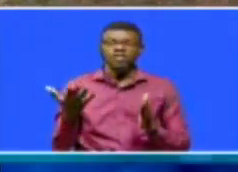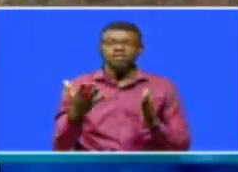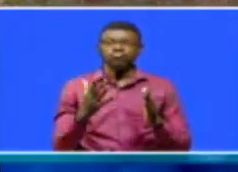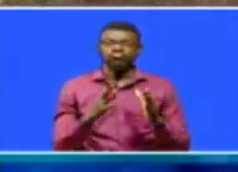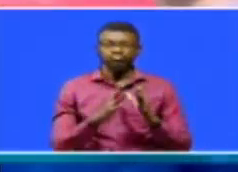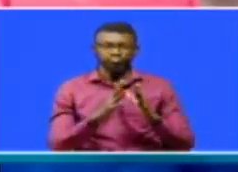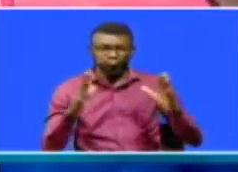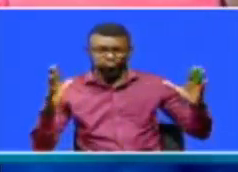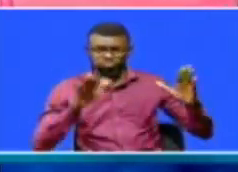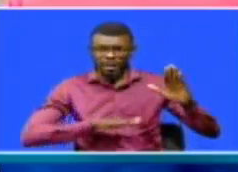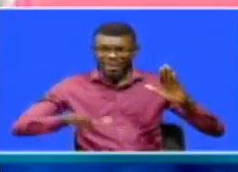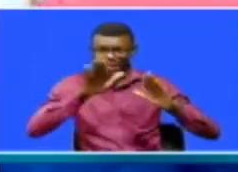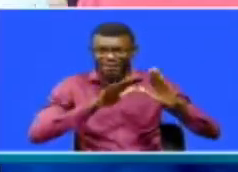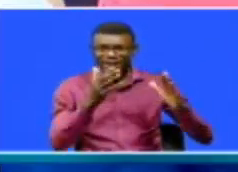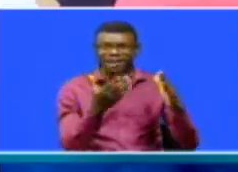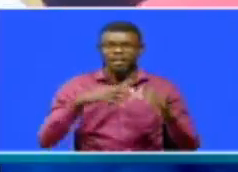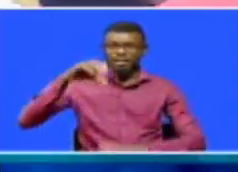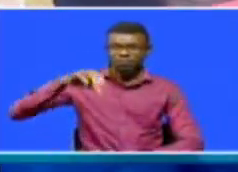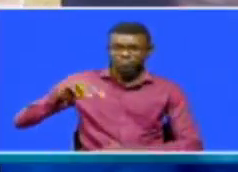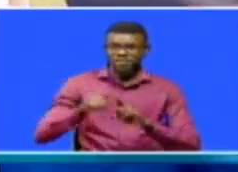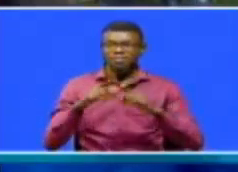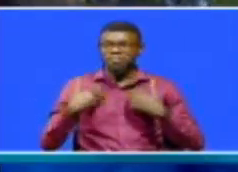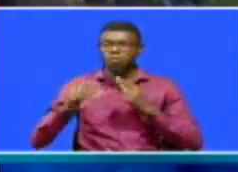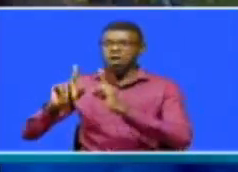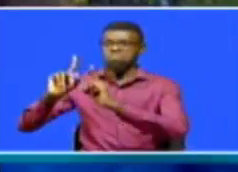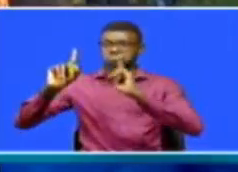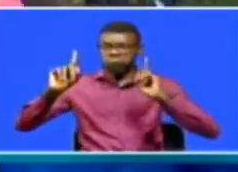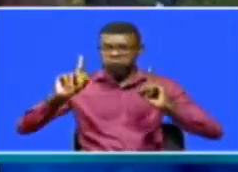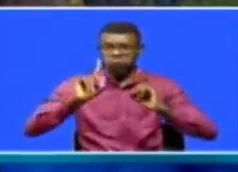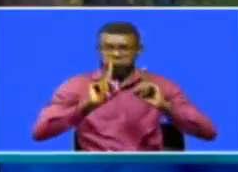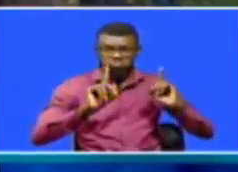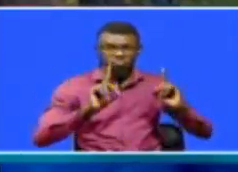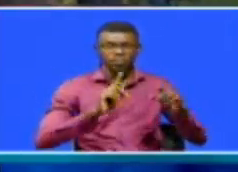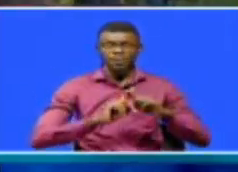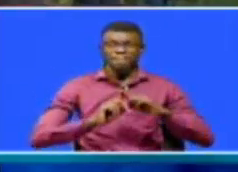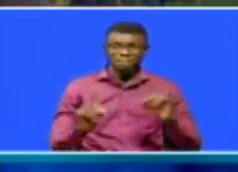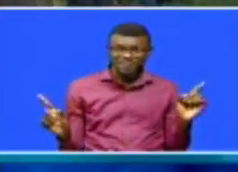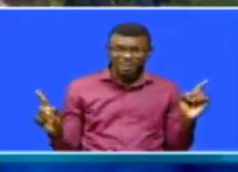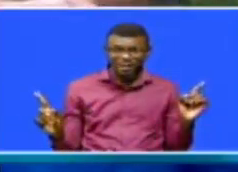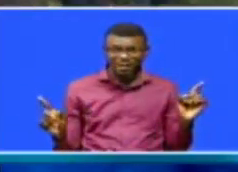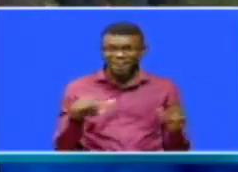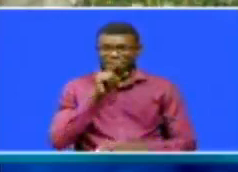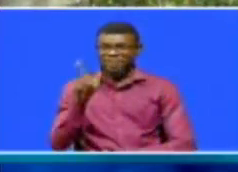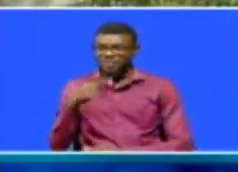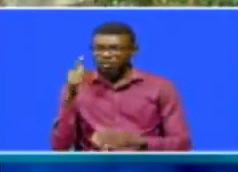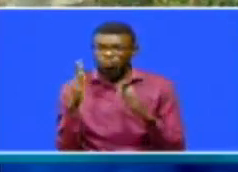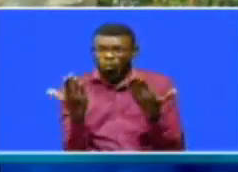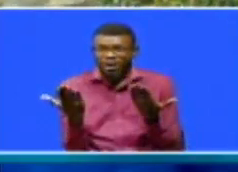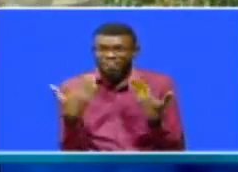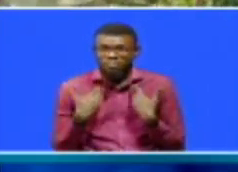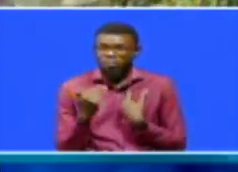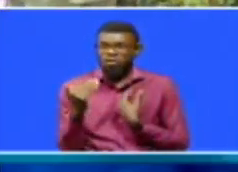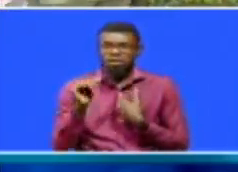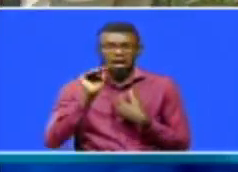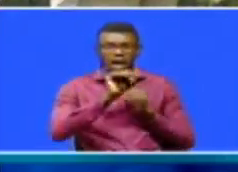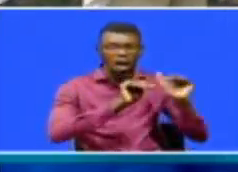bus terminals and ensure social distancing. Despite the intent, Miner says nobody consulted